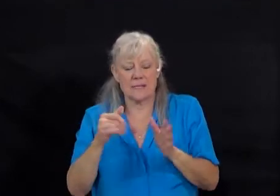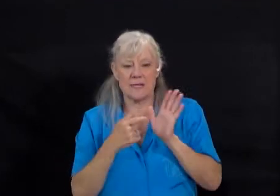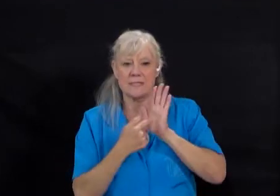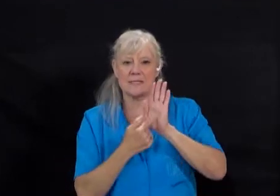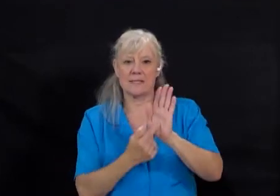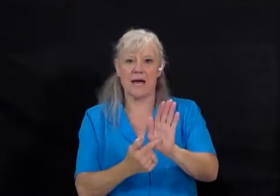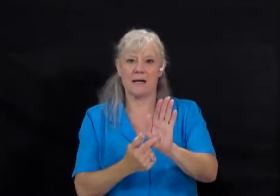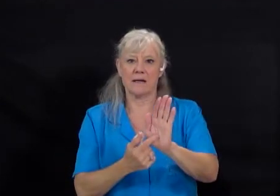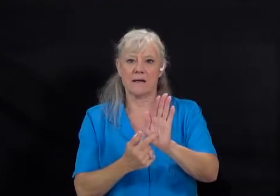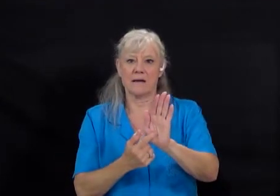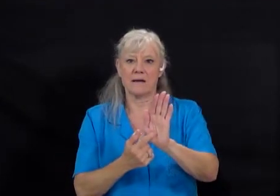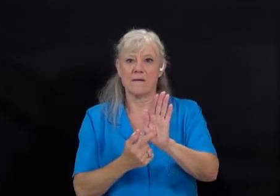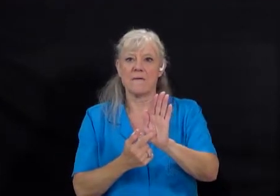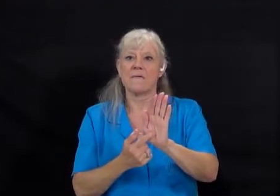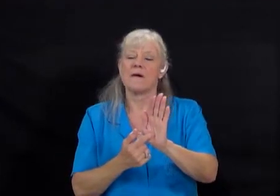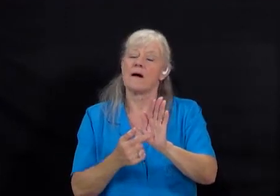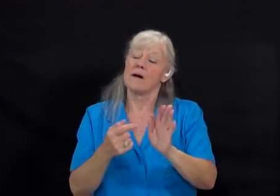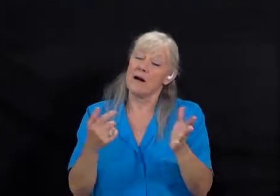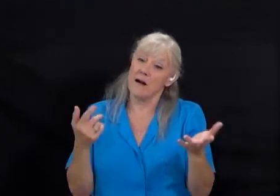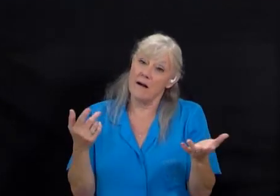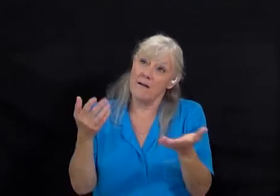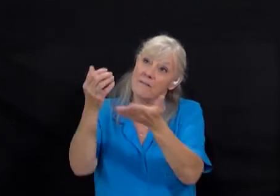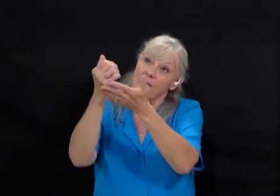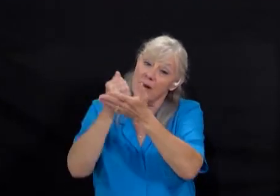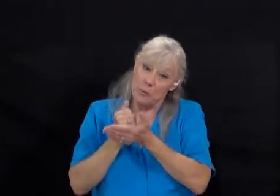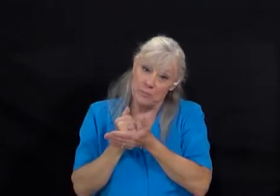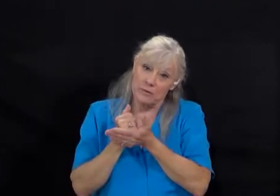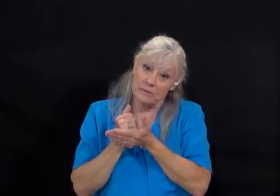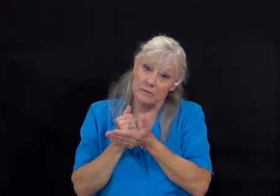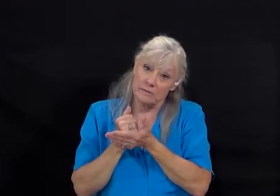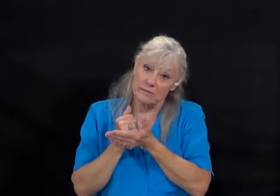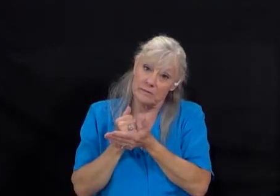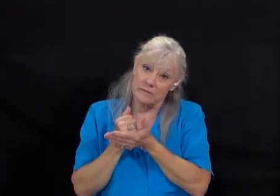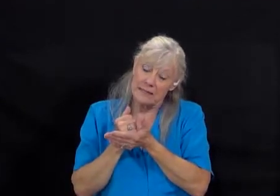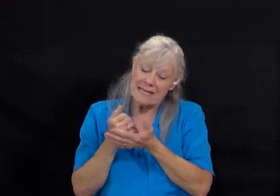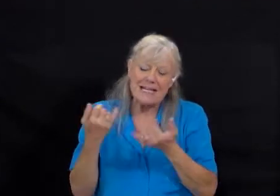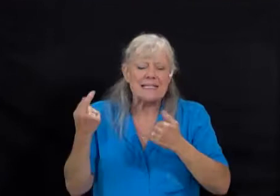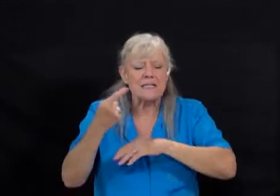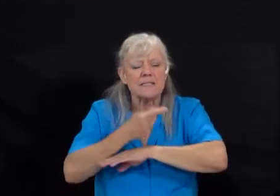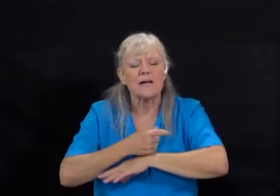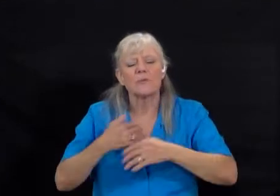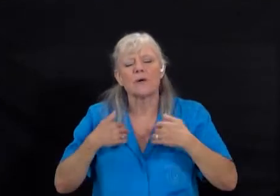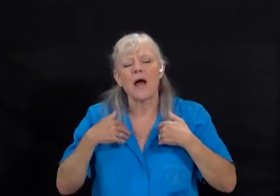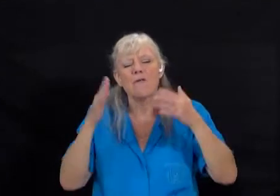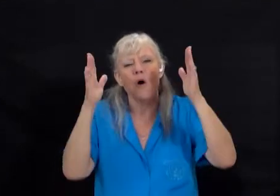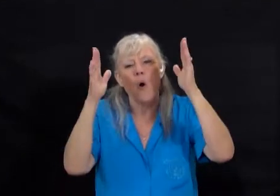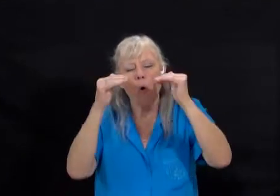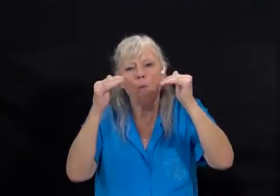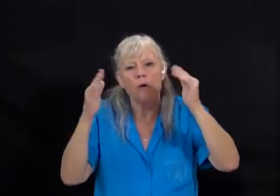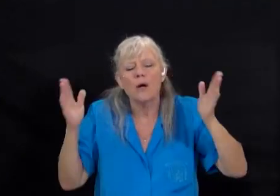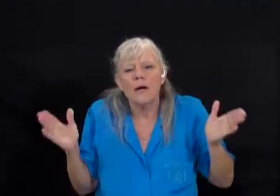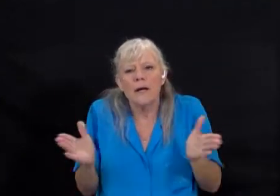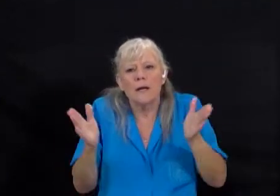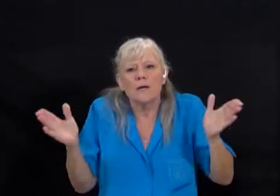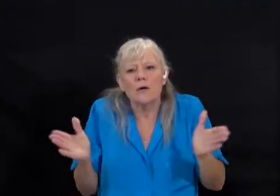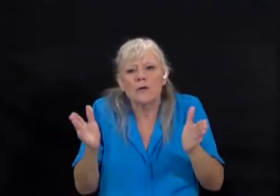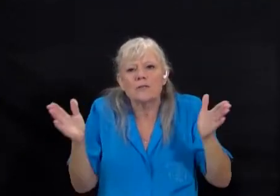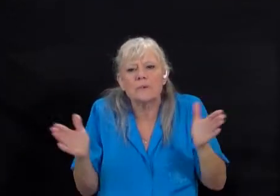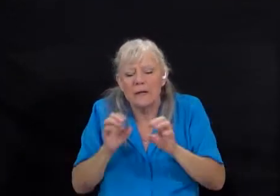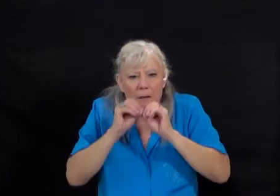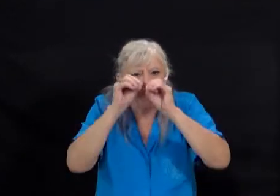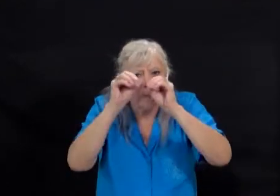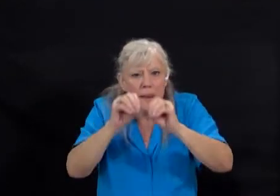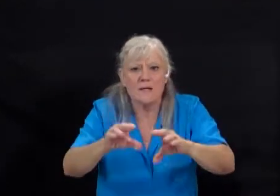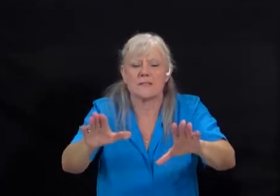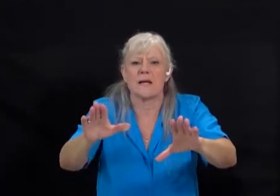of intercessions. On this day of hope, encouragement, and commissioning,